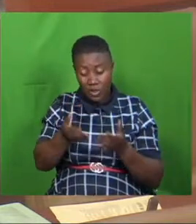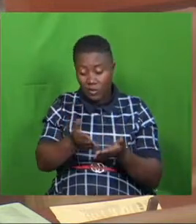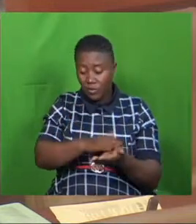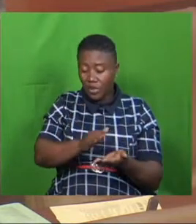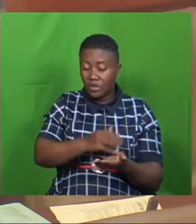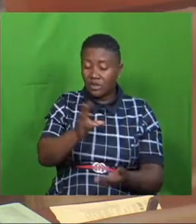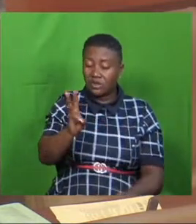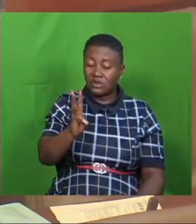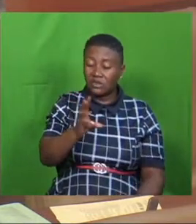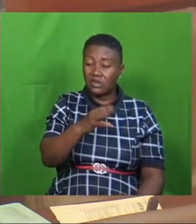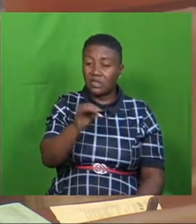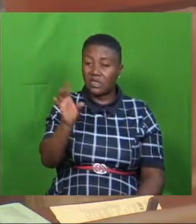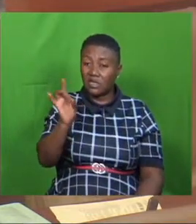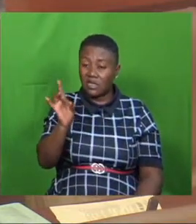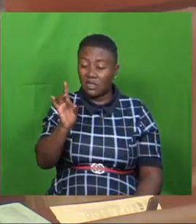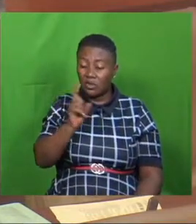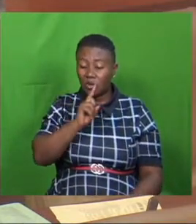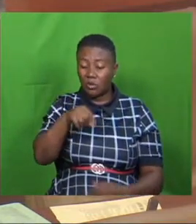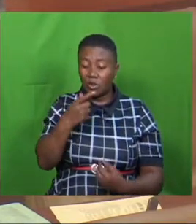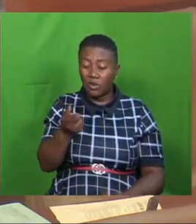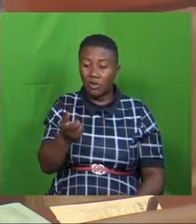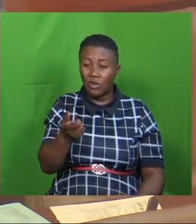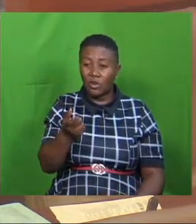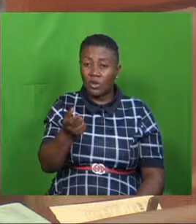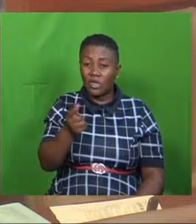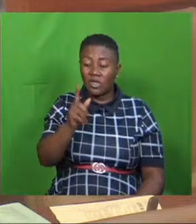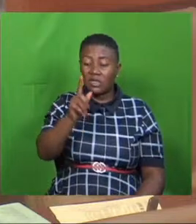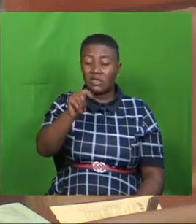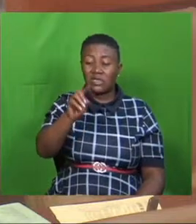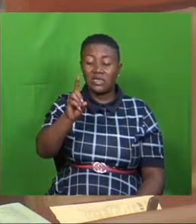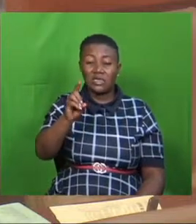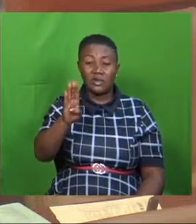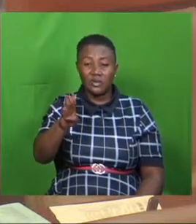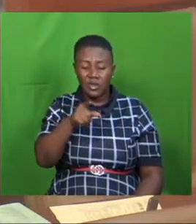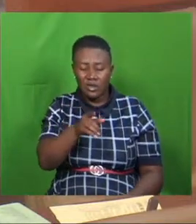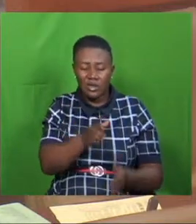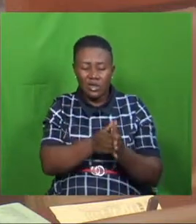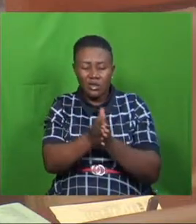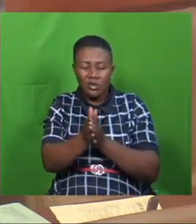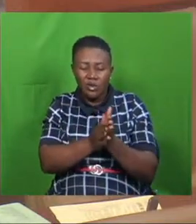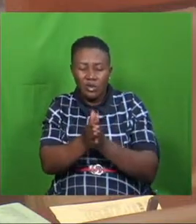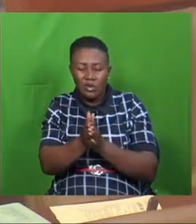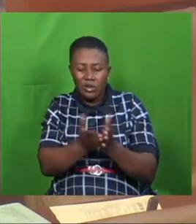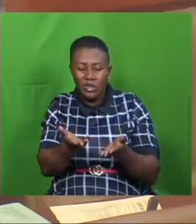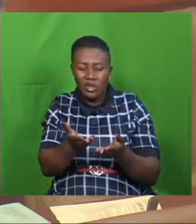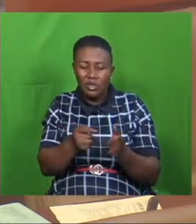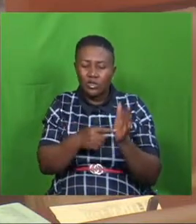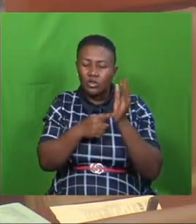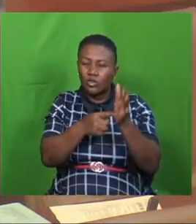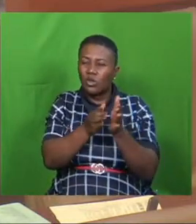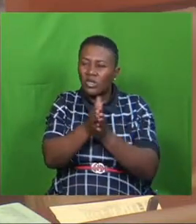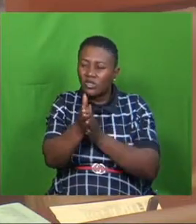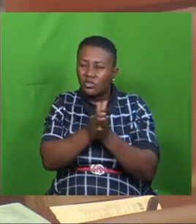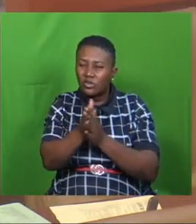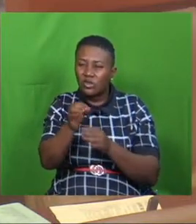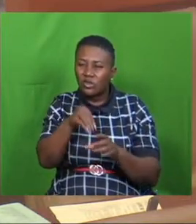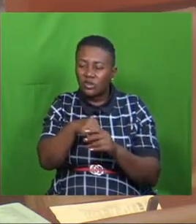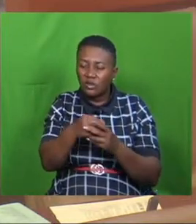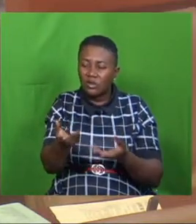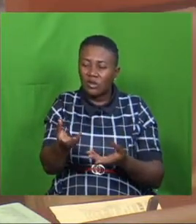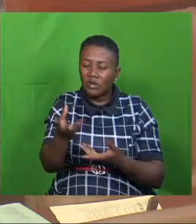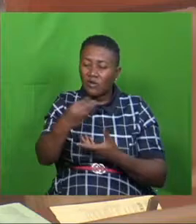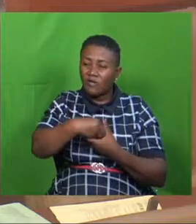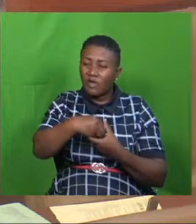report talks about TTB has expressed an interest in participating in the financing of a $600